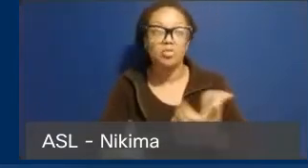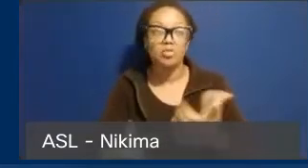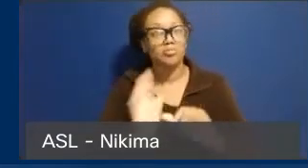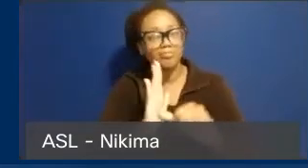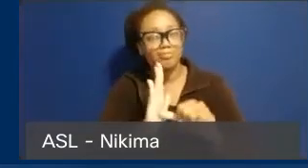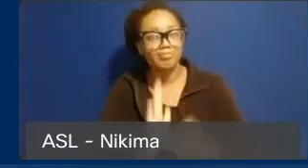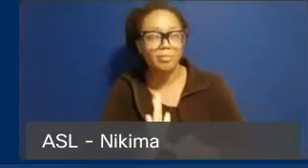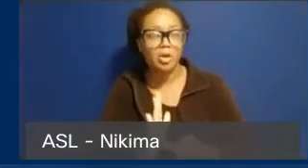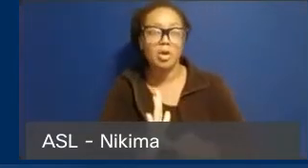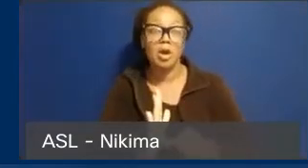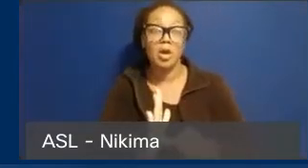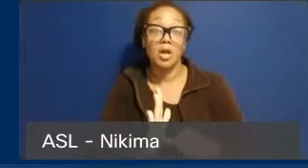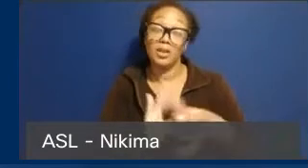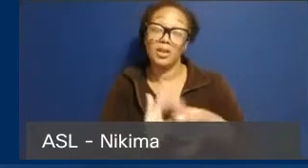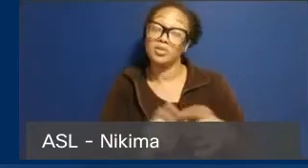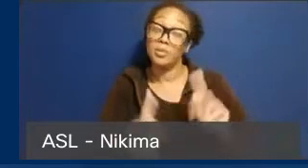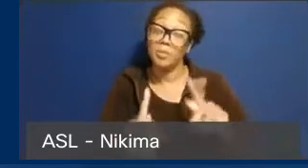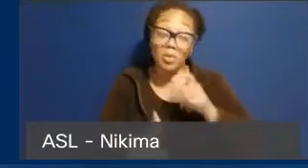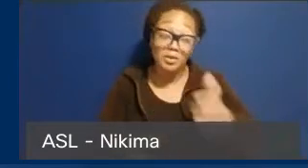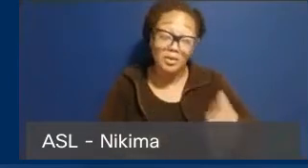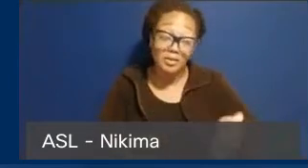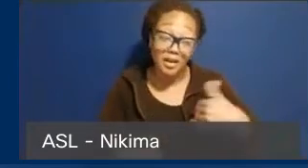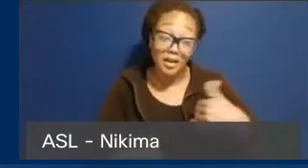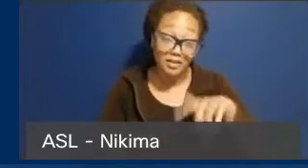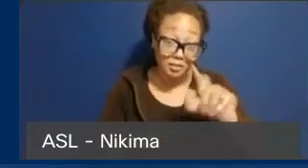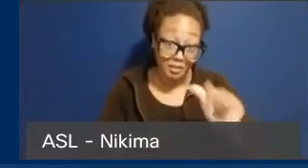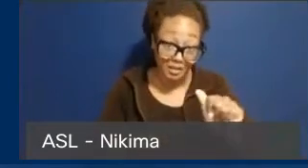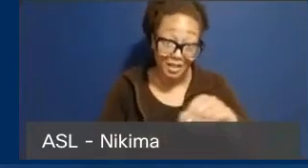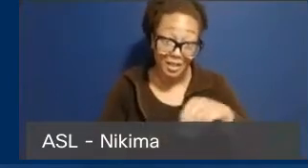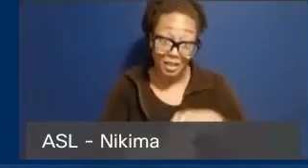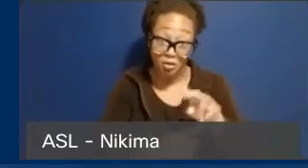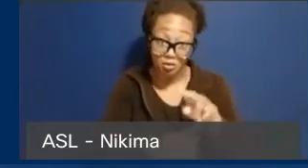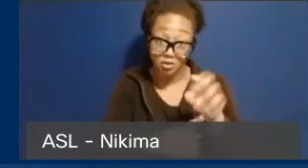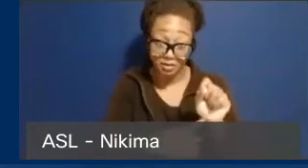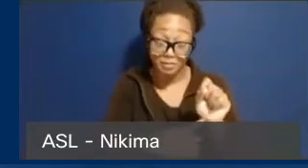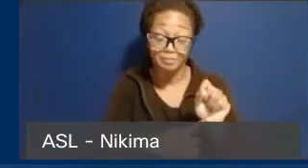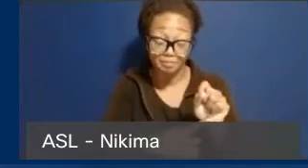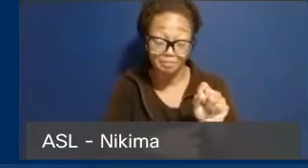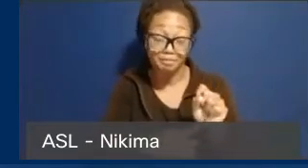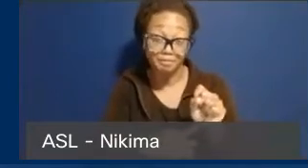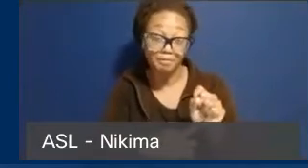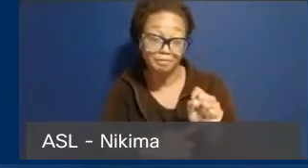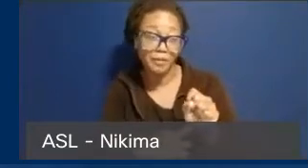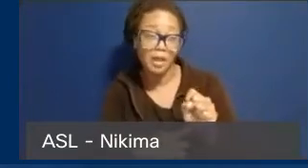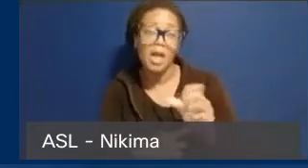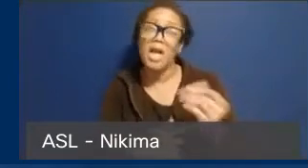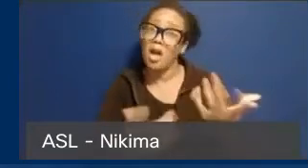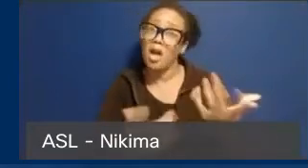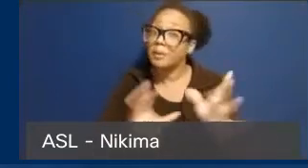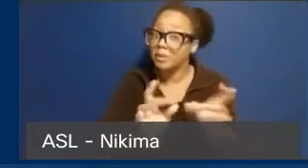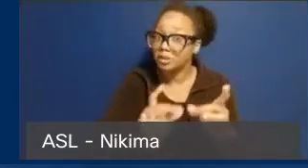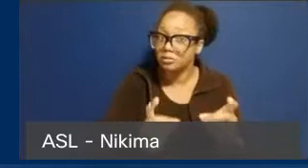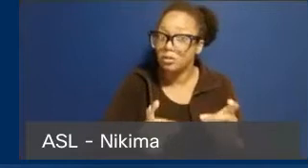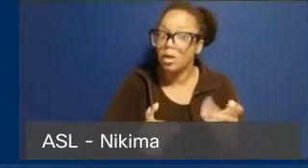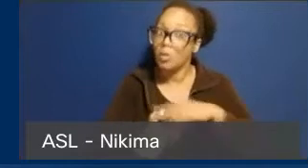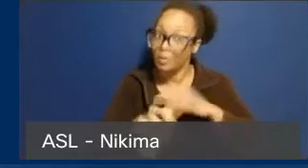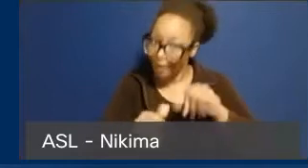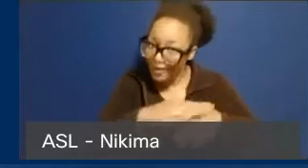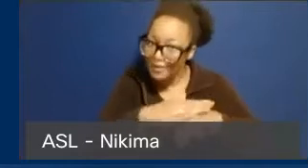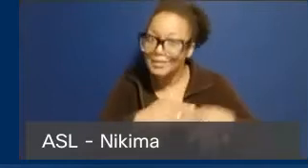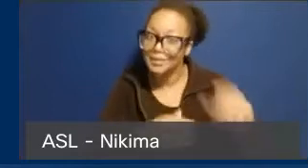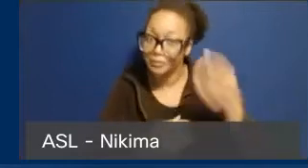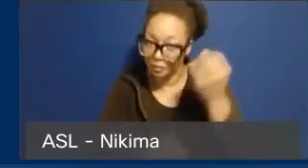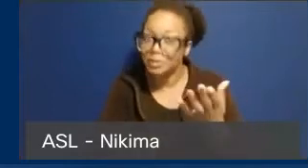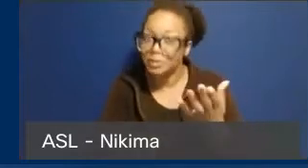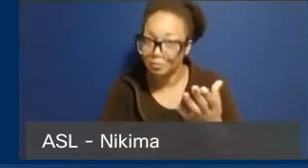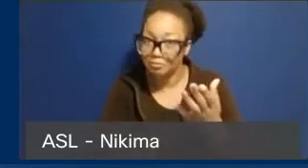persons with disabilities in the United States. And as I said before, we can get this at